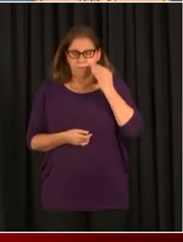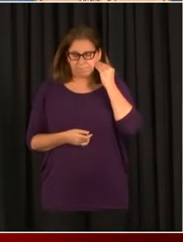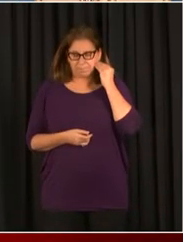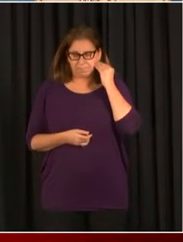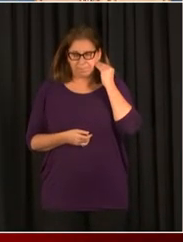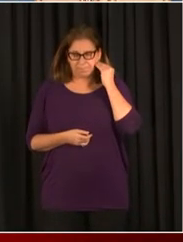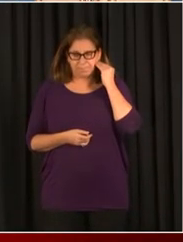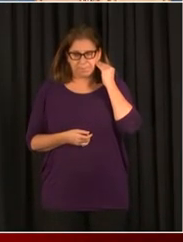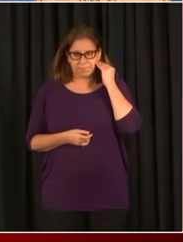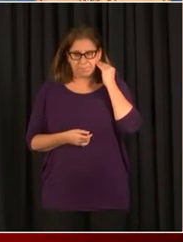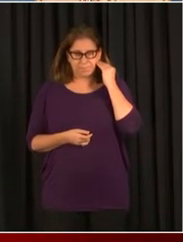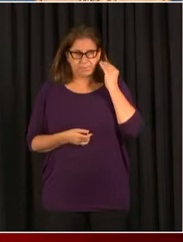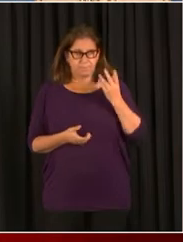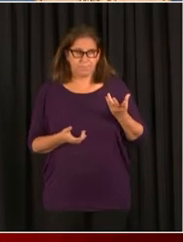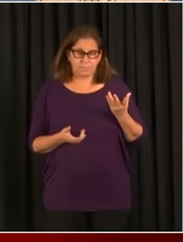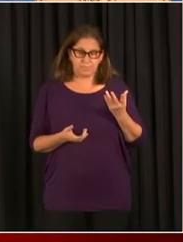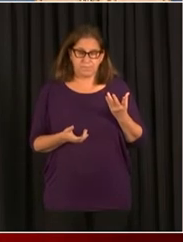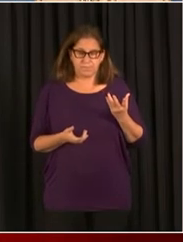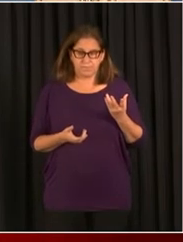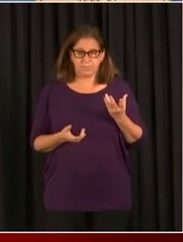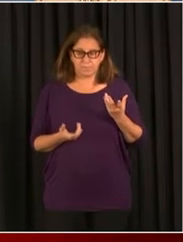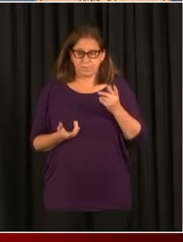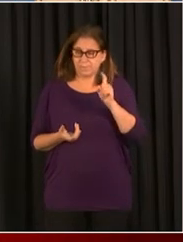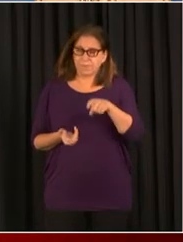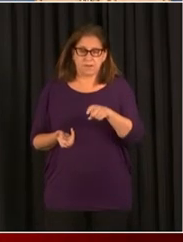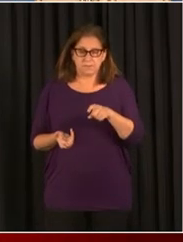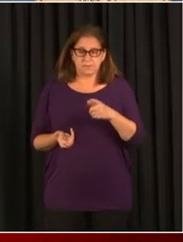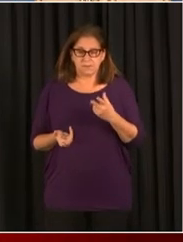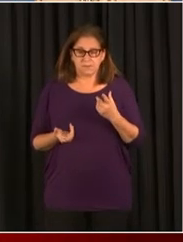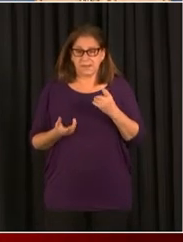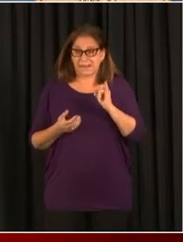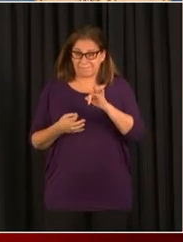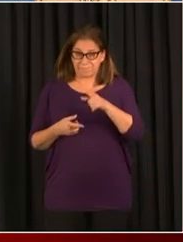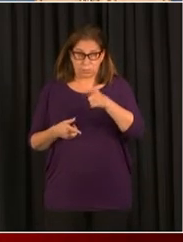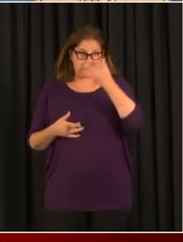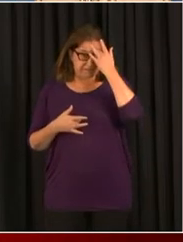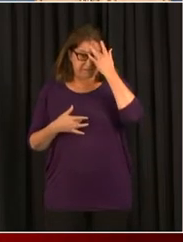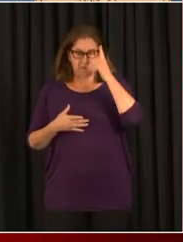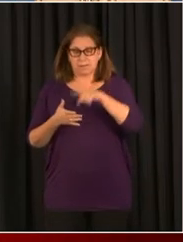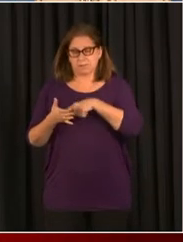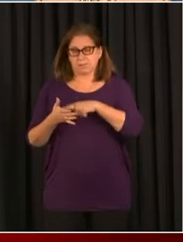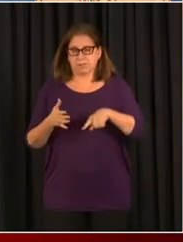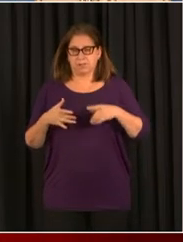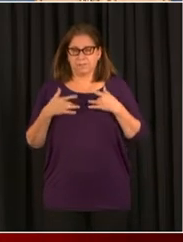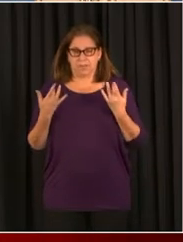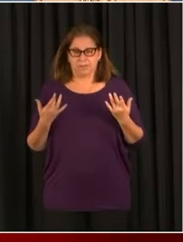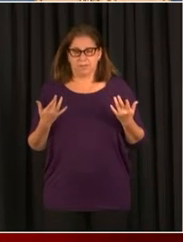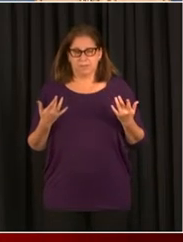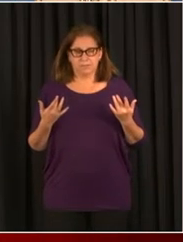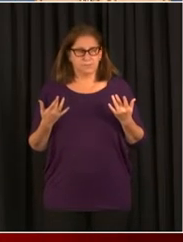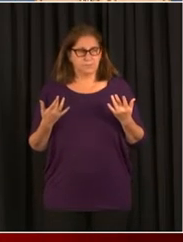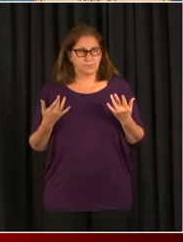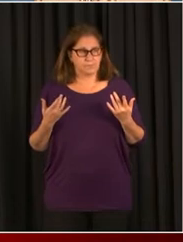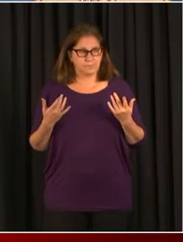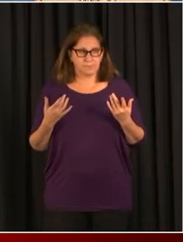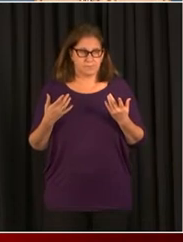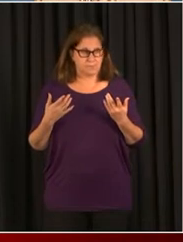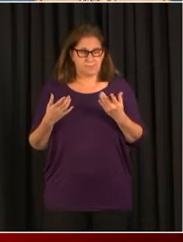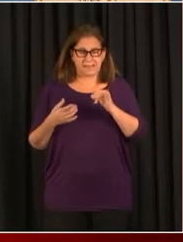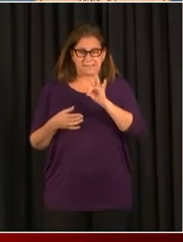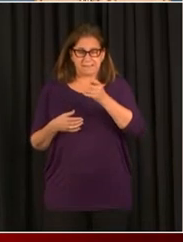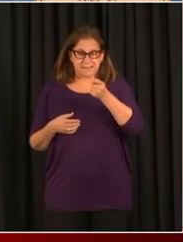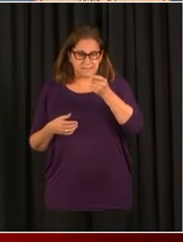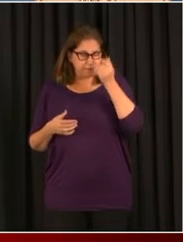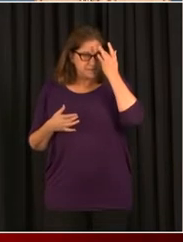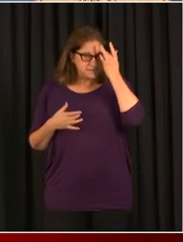feels sick, you have to cancel the event. Clean and disinfect commonly touched surfaces